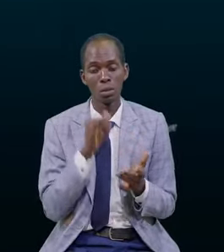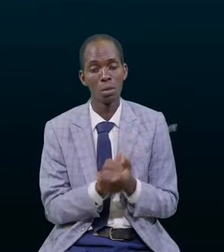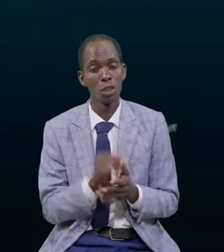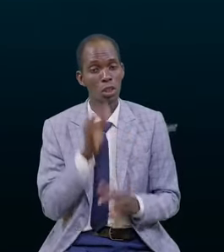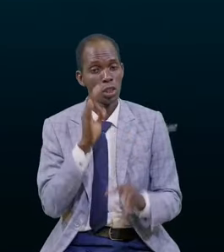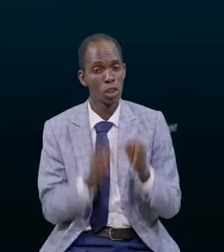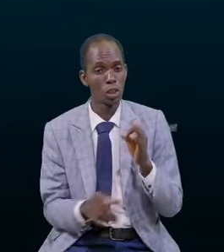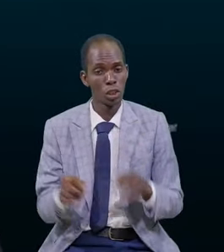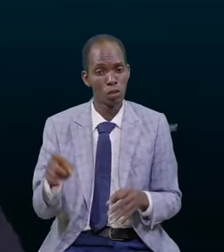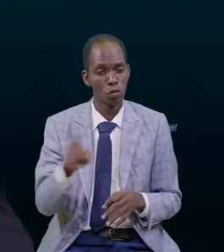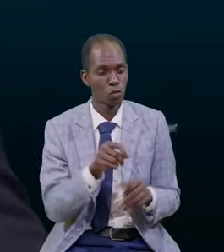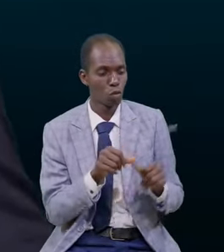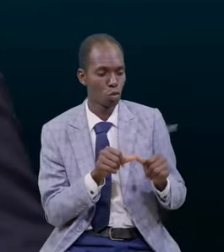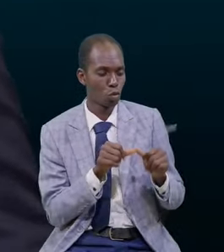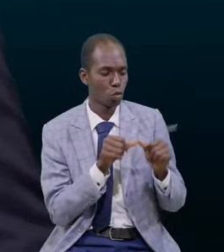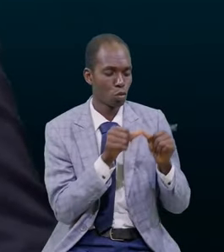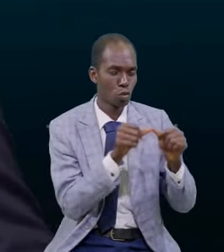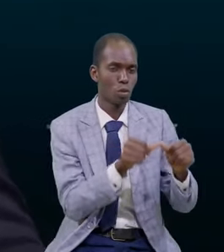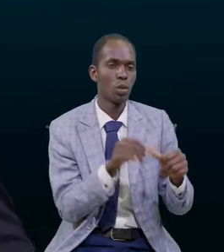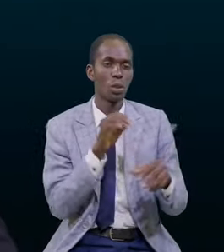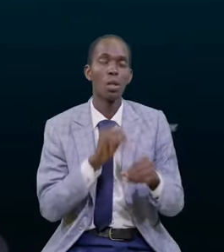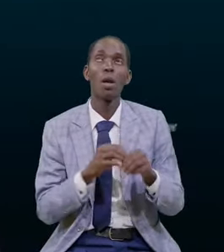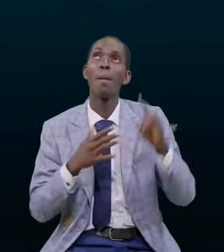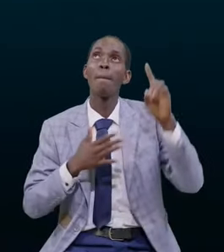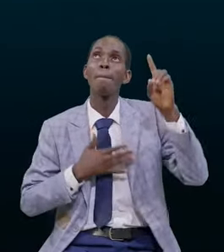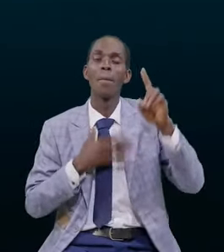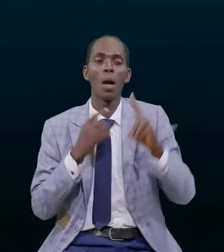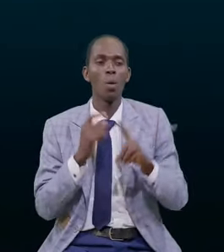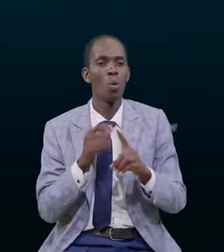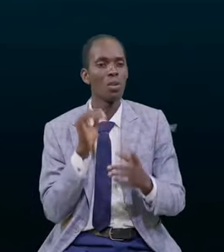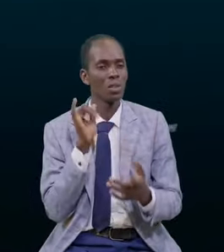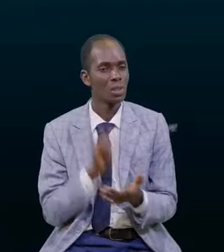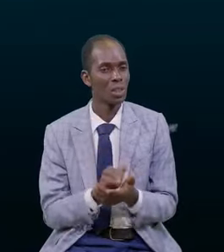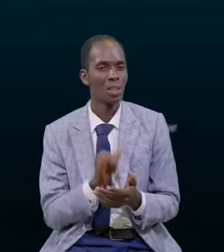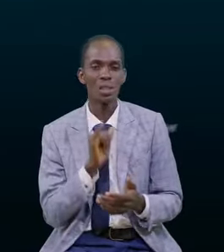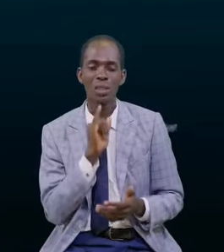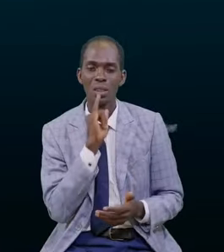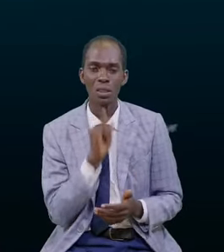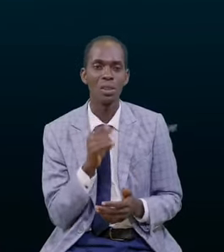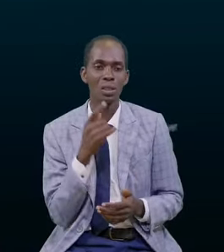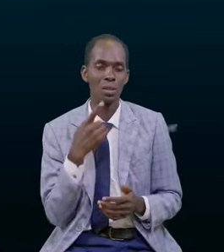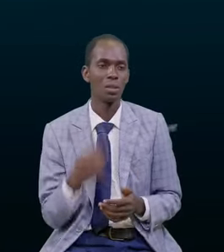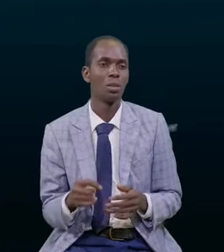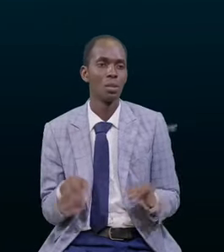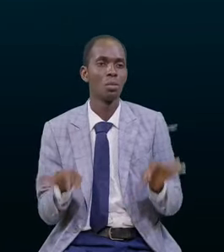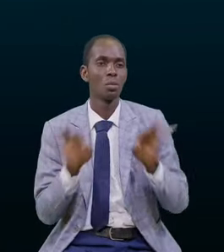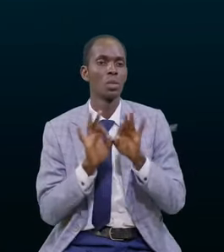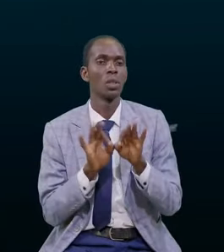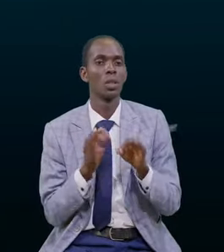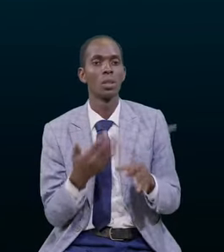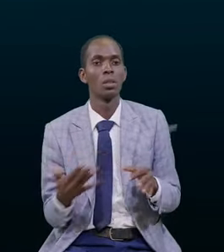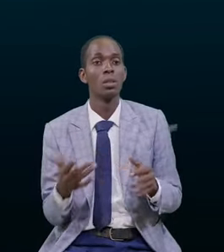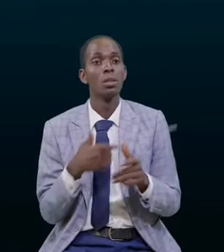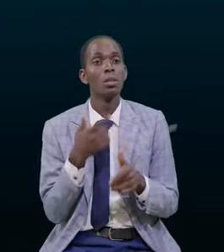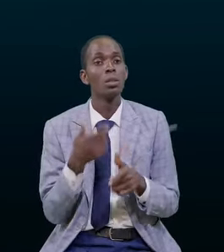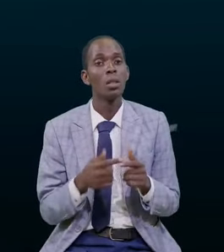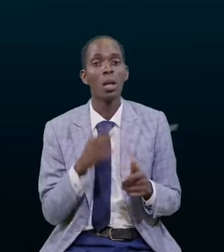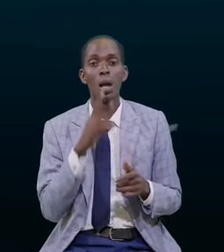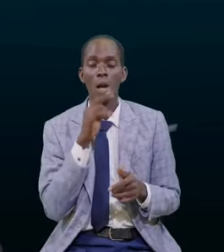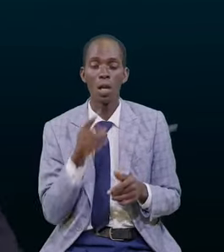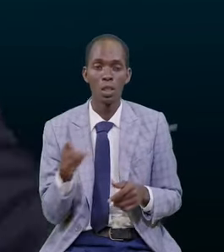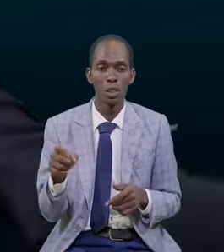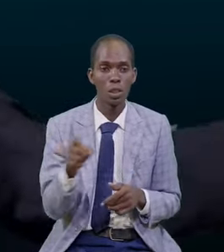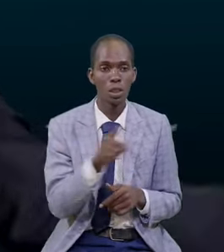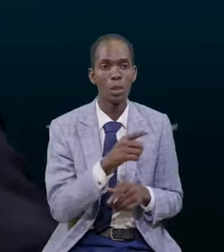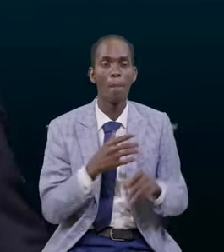Contin it if he continue in my my word then are ye my disciples indeed what is the implication